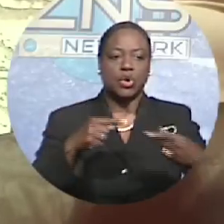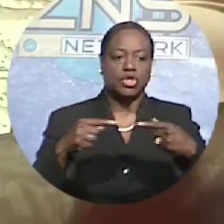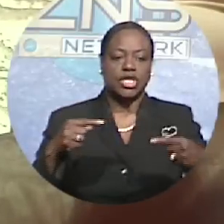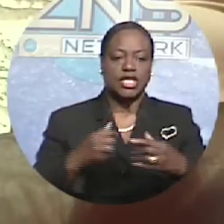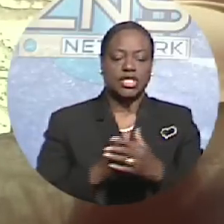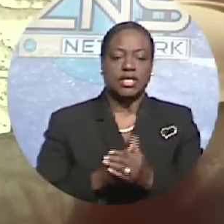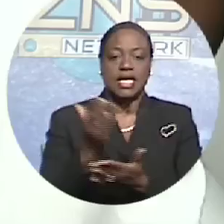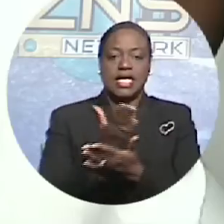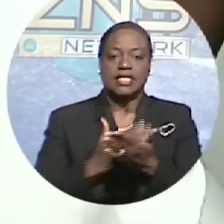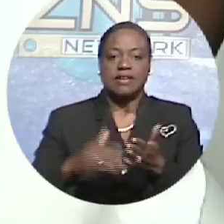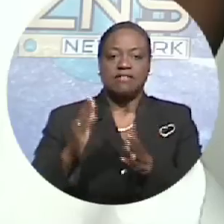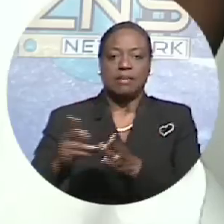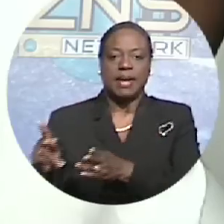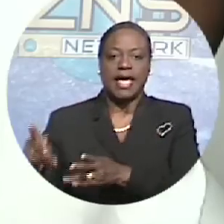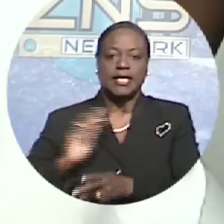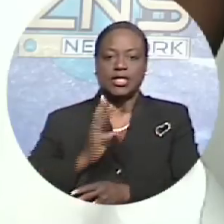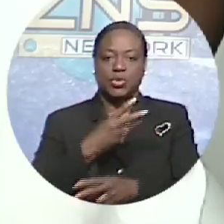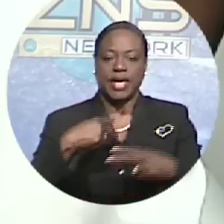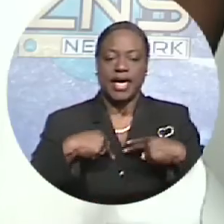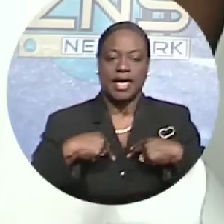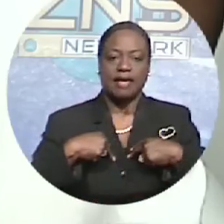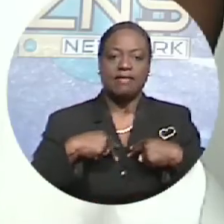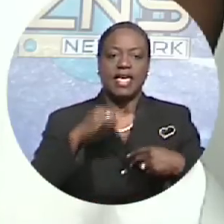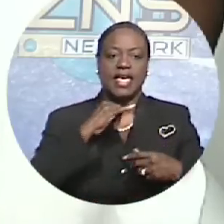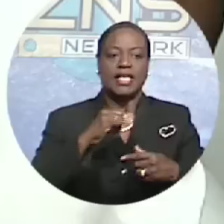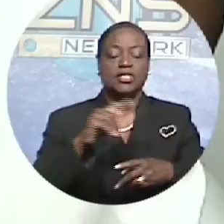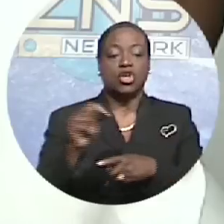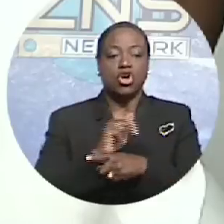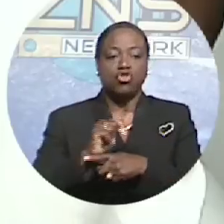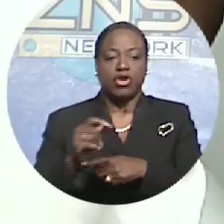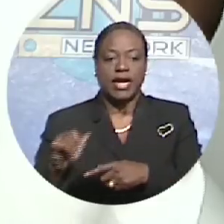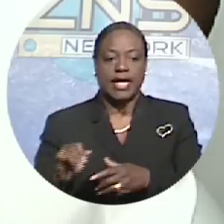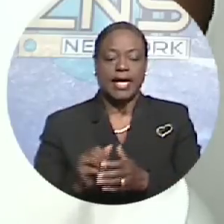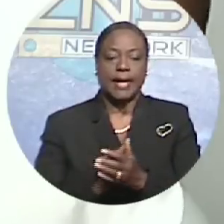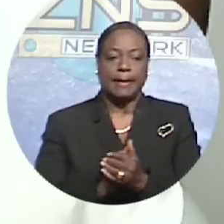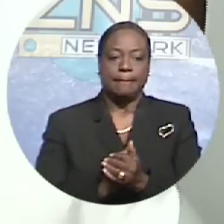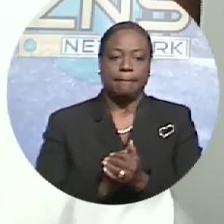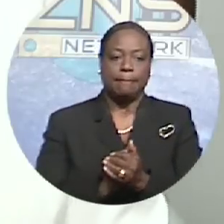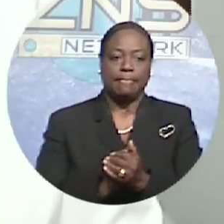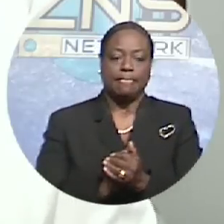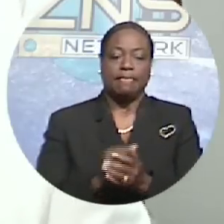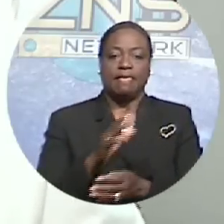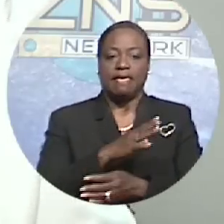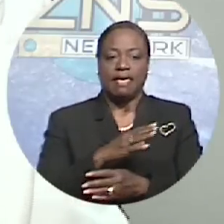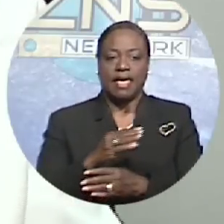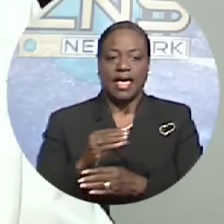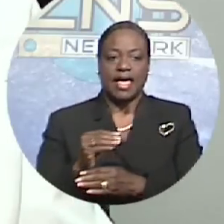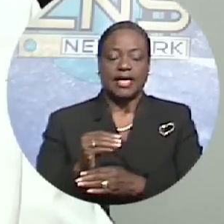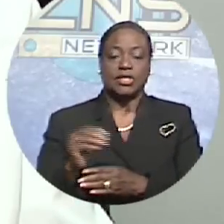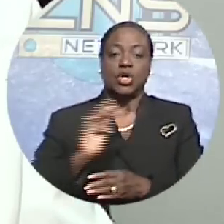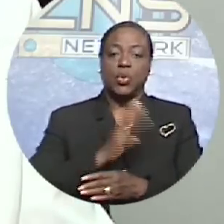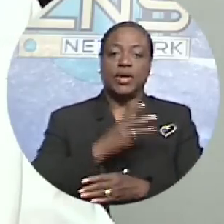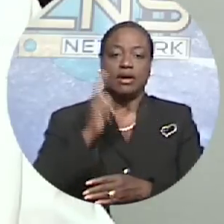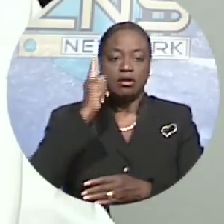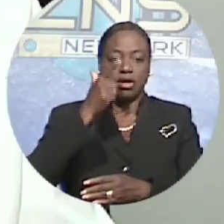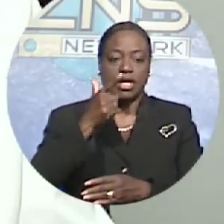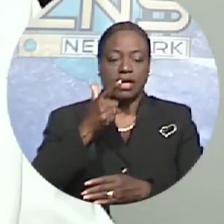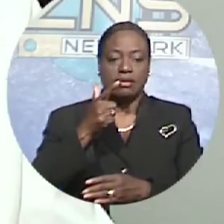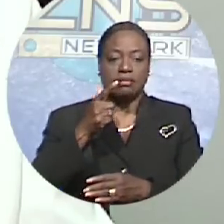of the plans that we have on the drawing board is training. And of course, yes, we are looking closely